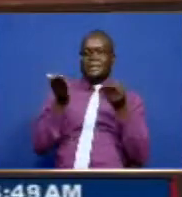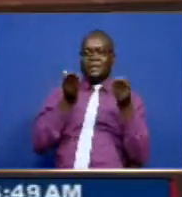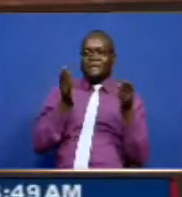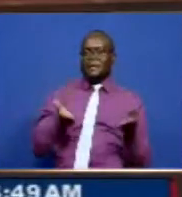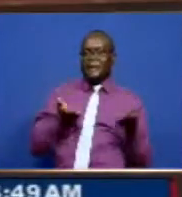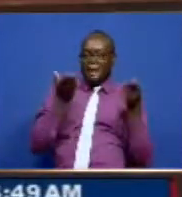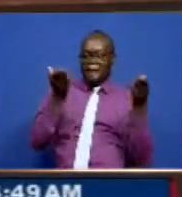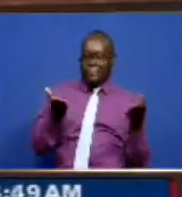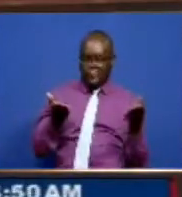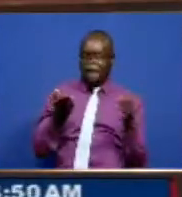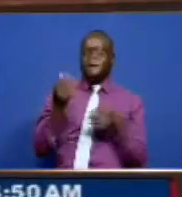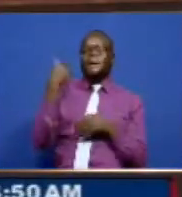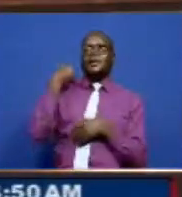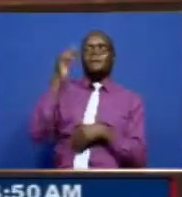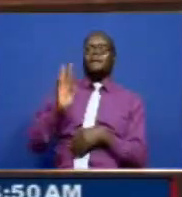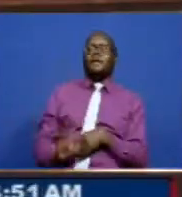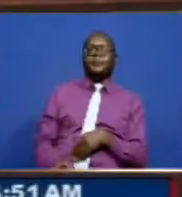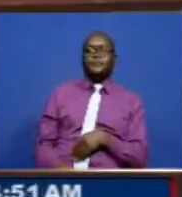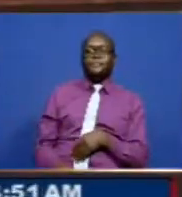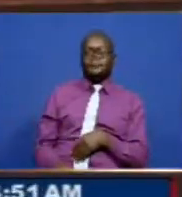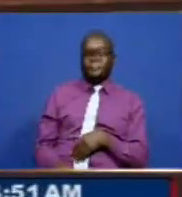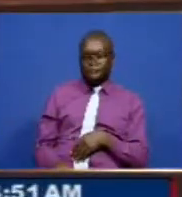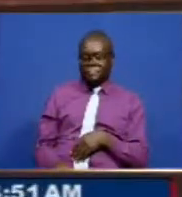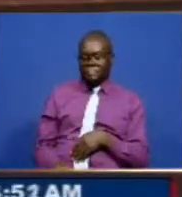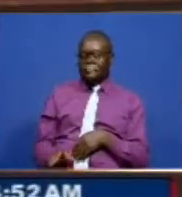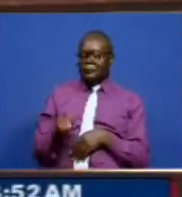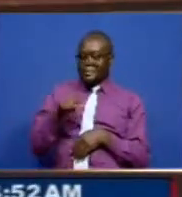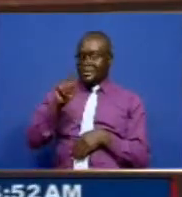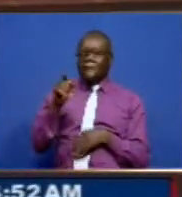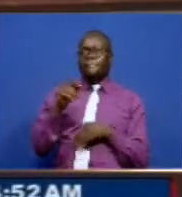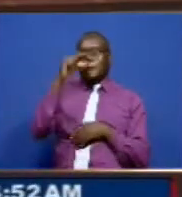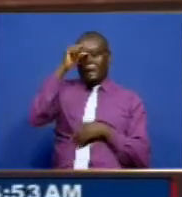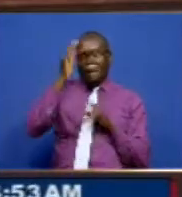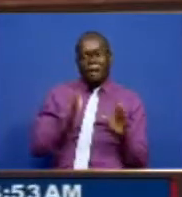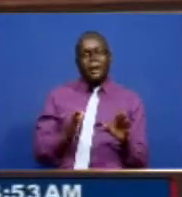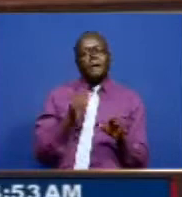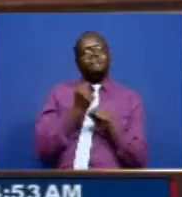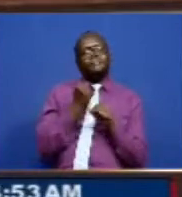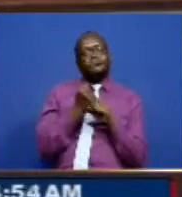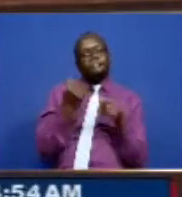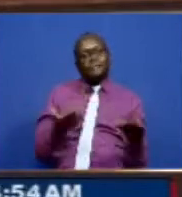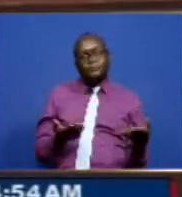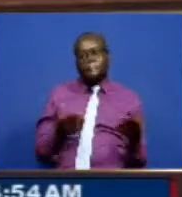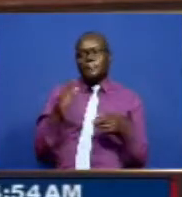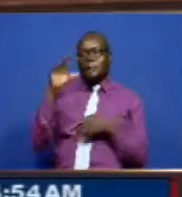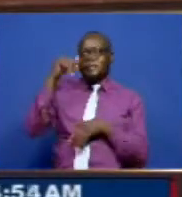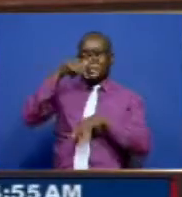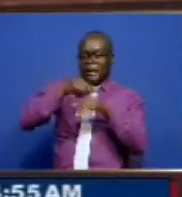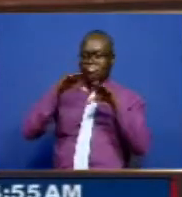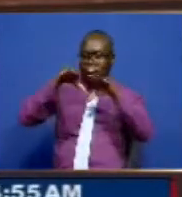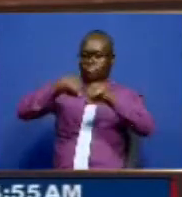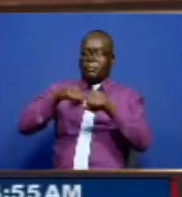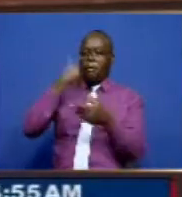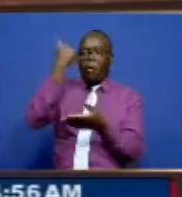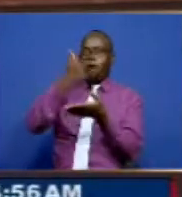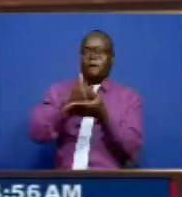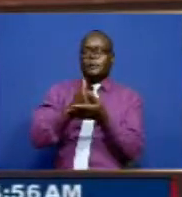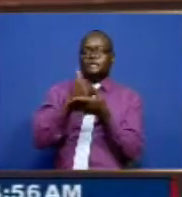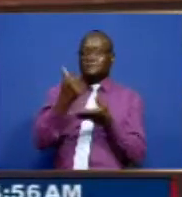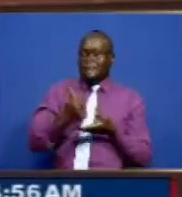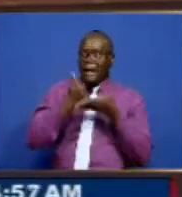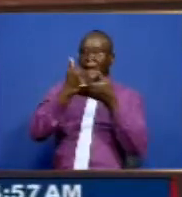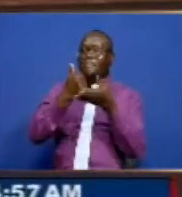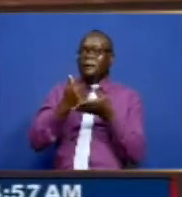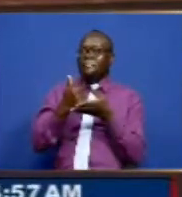delivery. Roman 3, the governor has routinely, since assumed office, facilitated